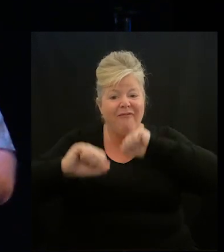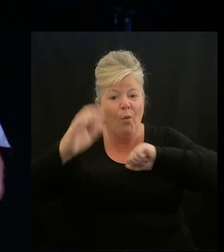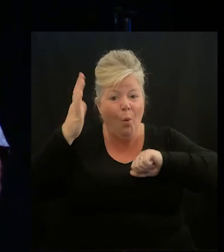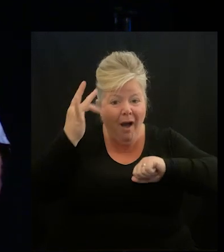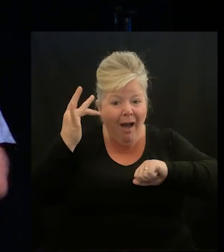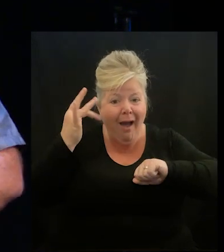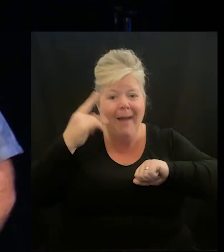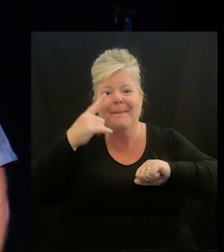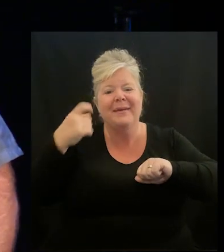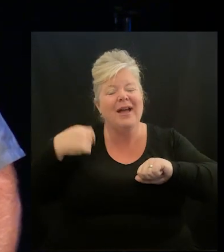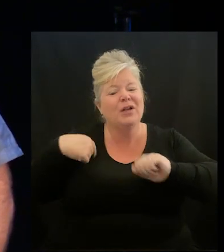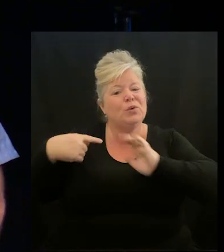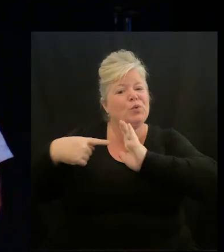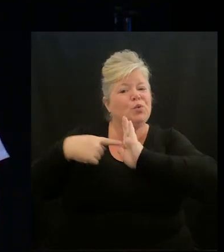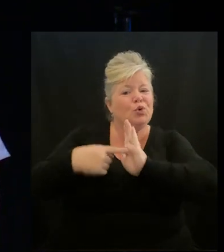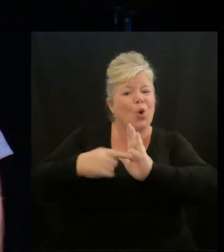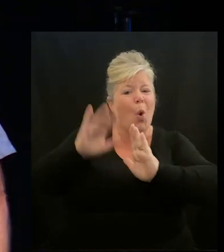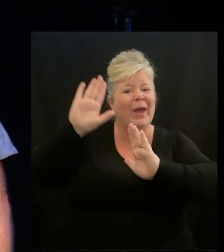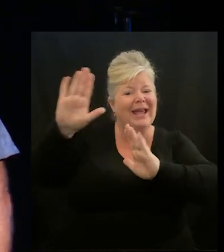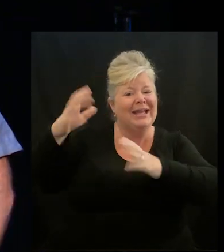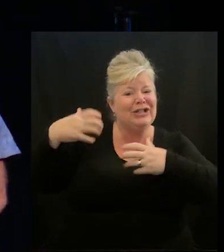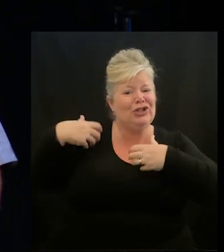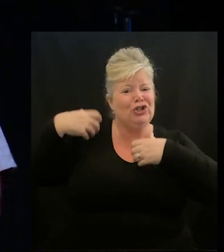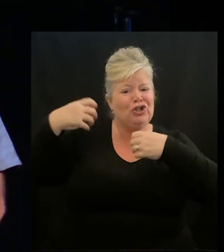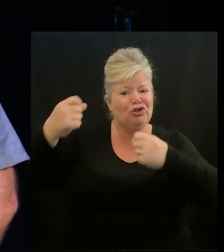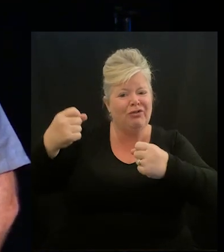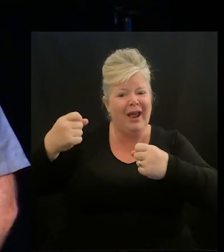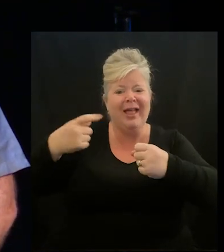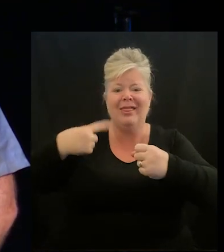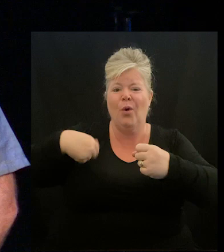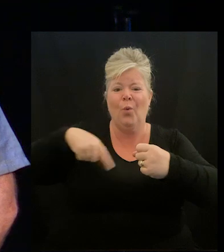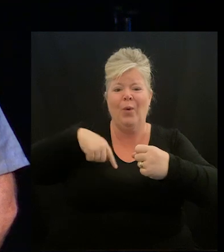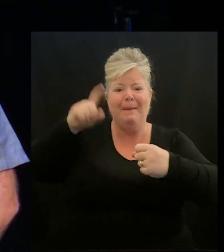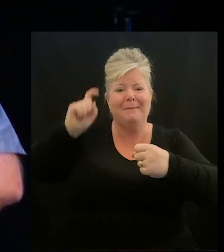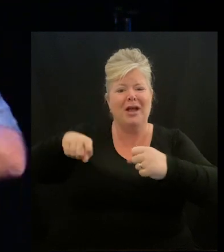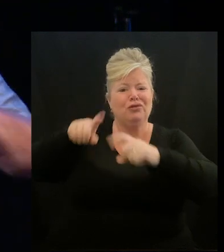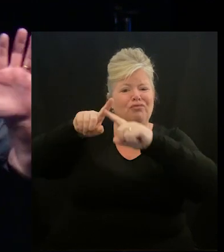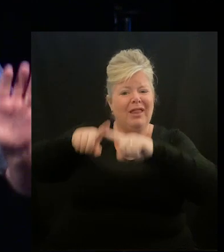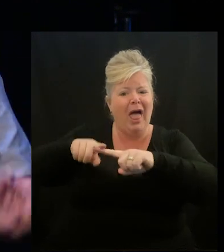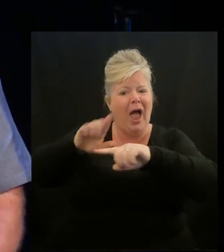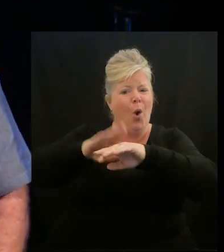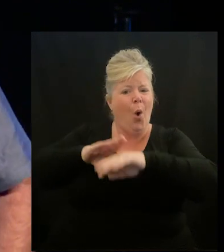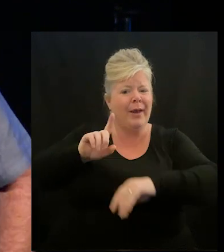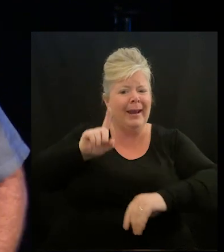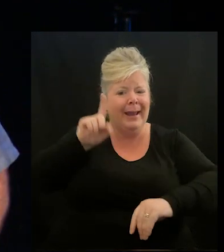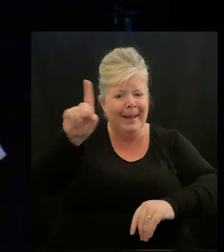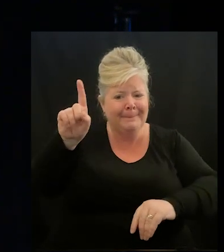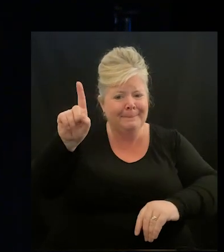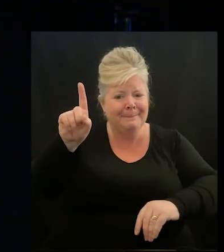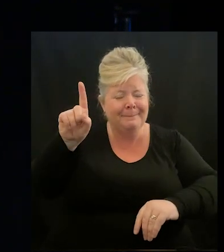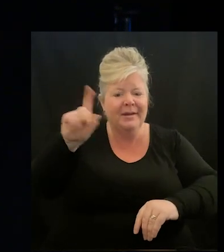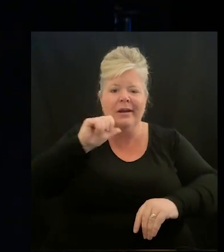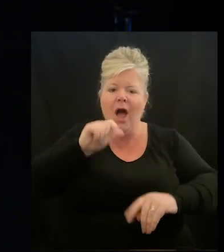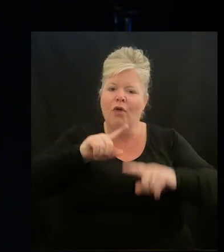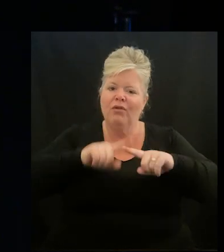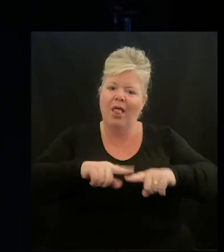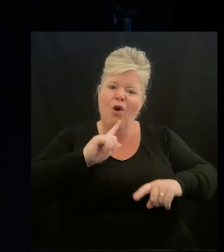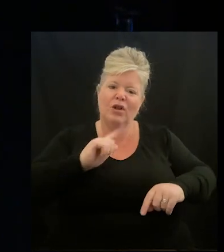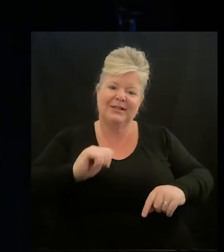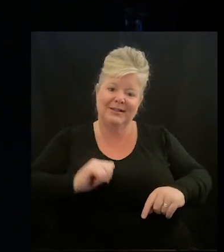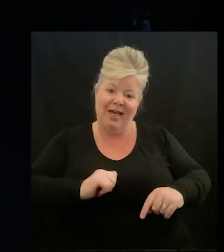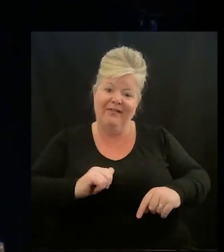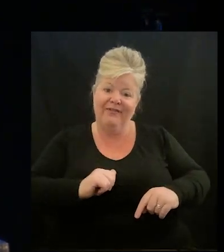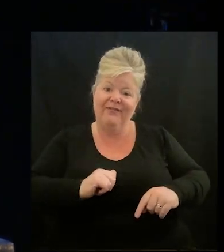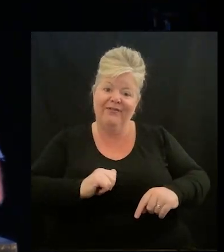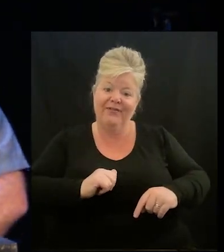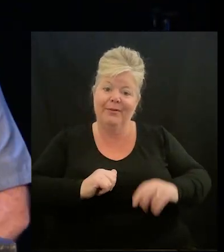order to demonstrate his strength to us. So here's your big takeaway for this weekend. Check this